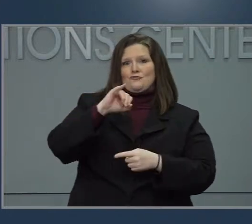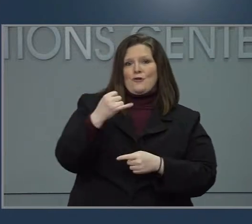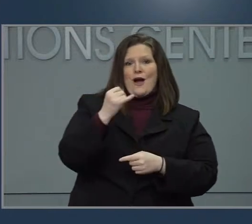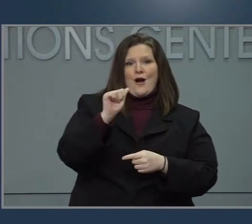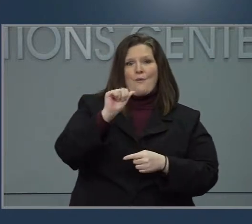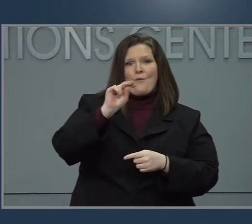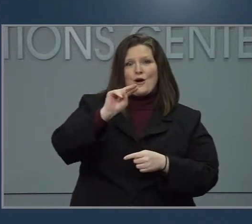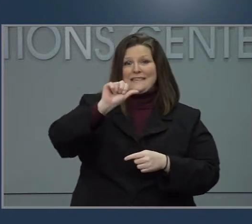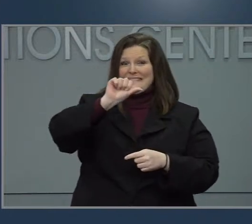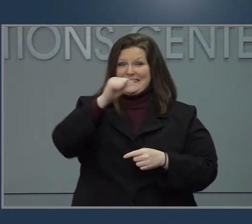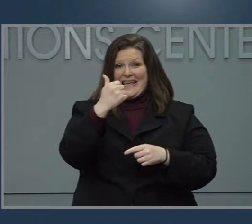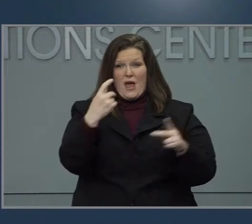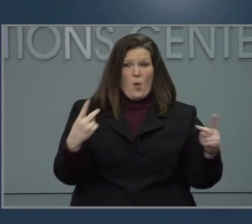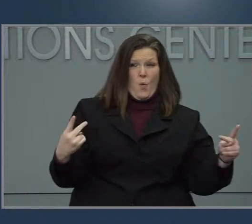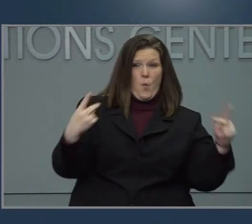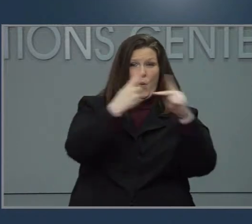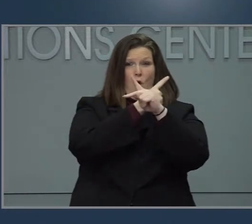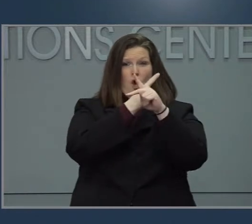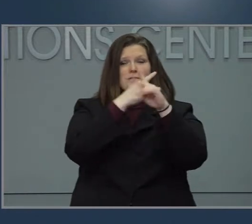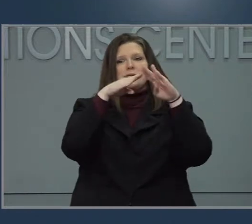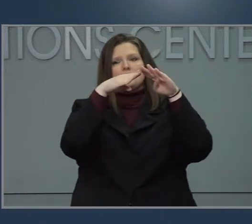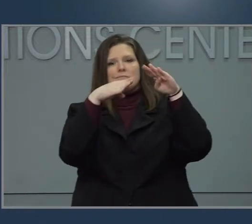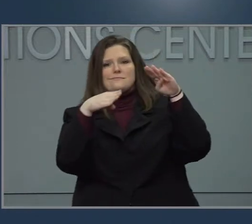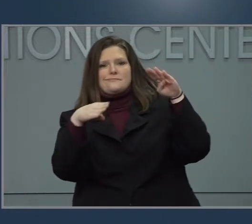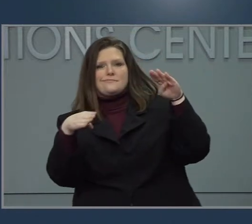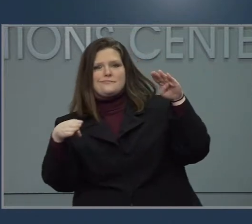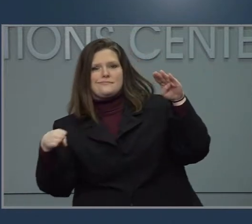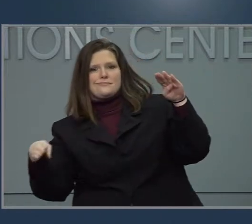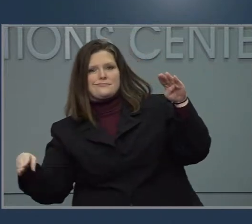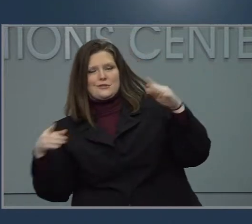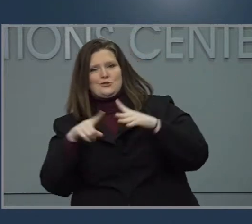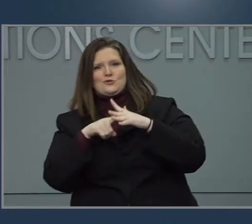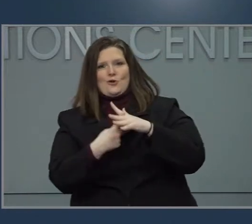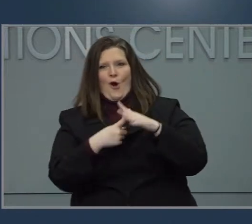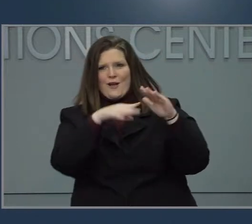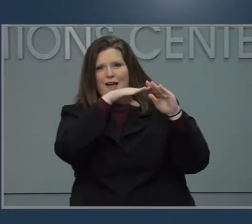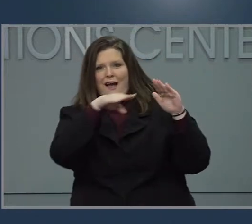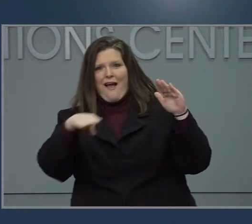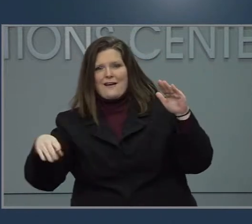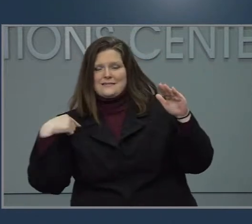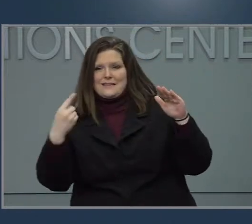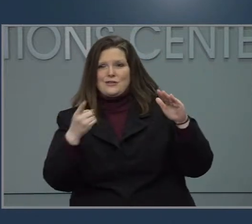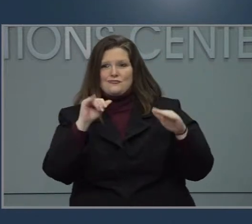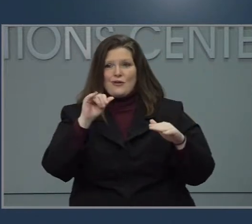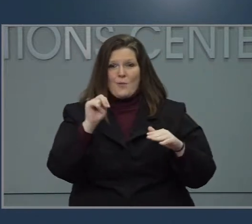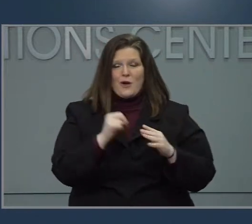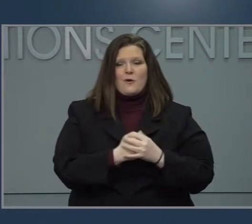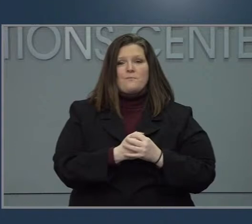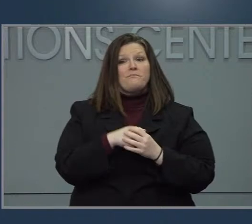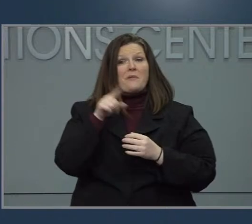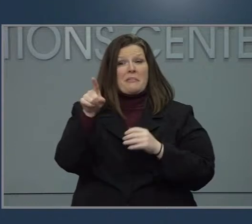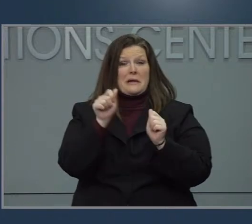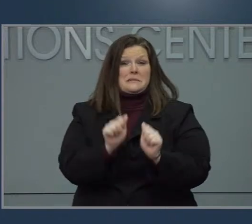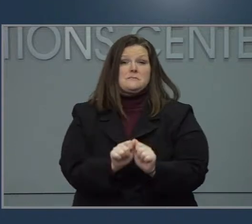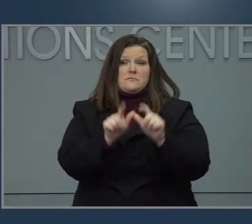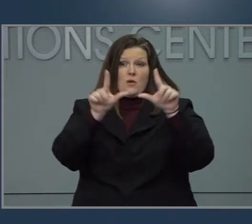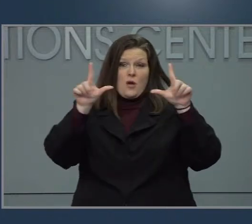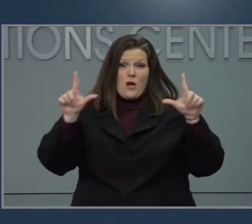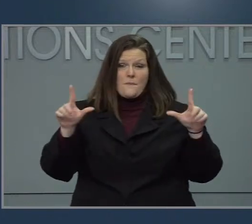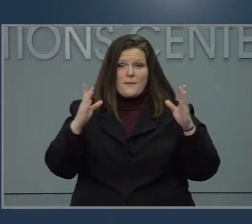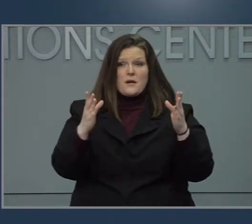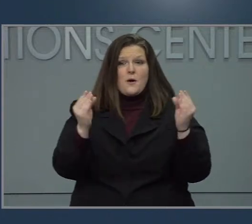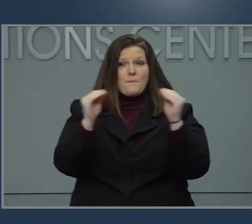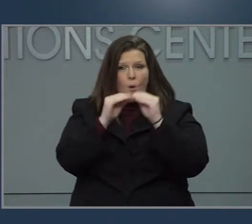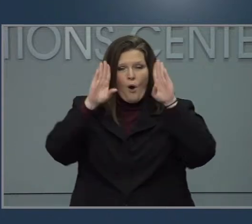January the 10th. Let's zoom in, and this next graph shows us the trajectory of cases since just the middle of